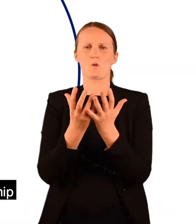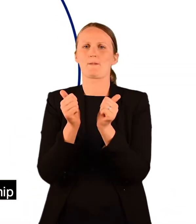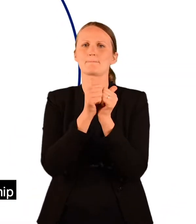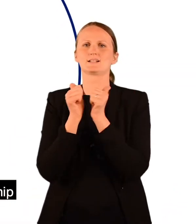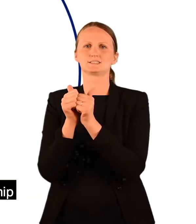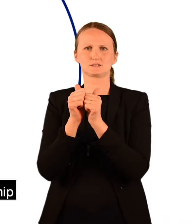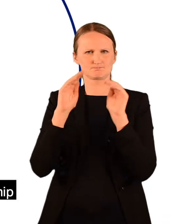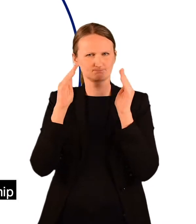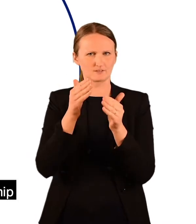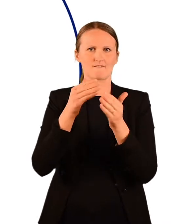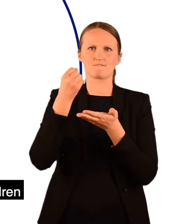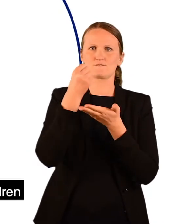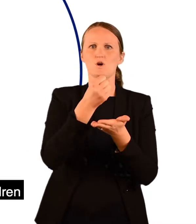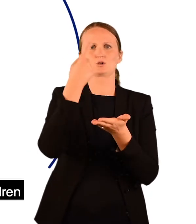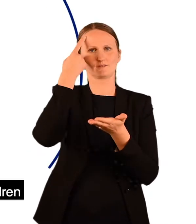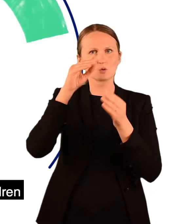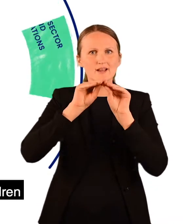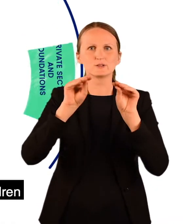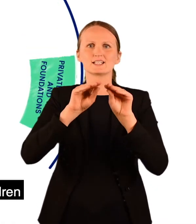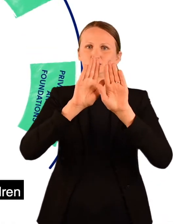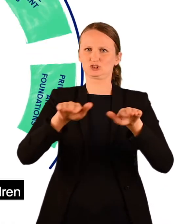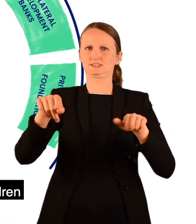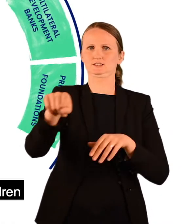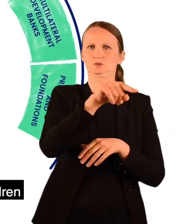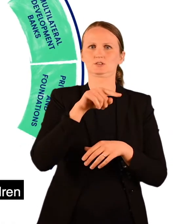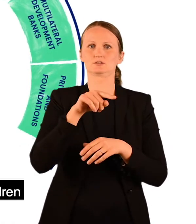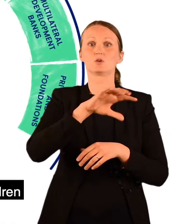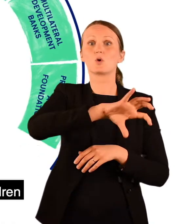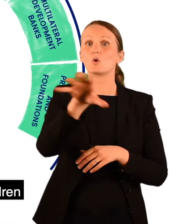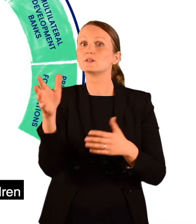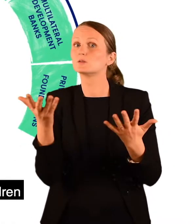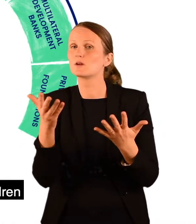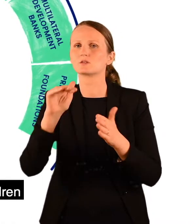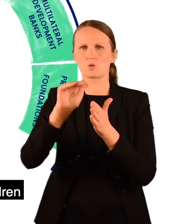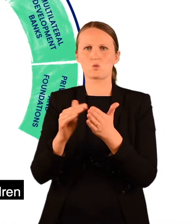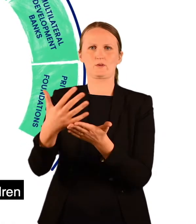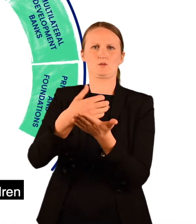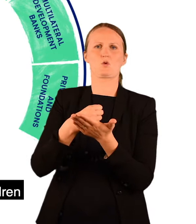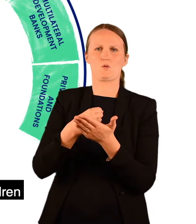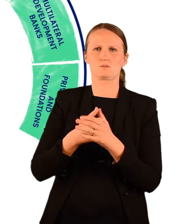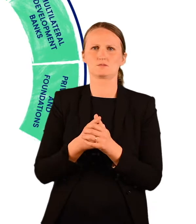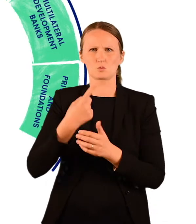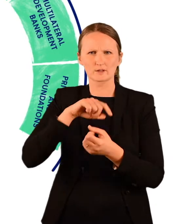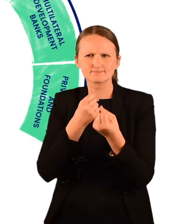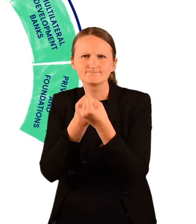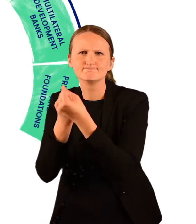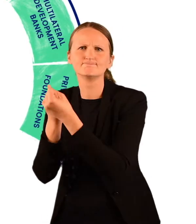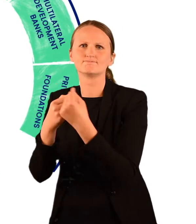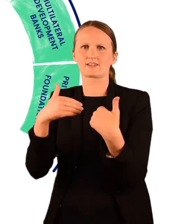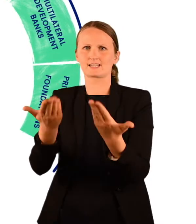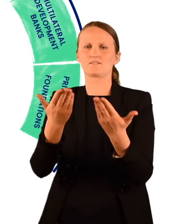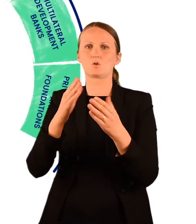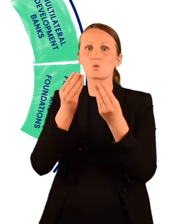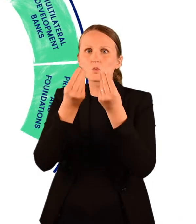global partnership and fund dedicated entirely to helping children in lower income countries get a